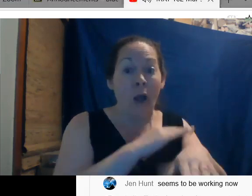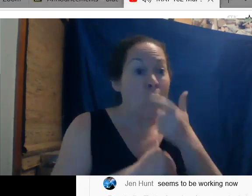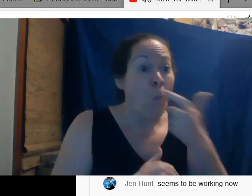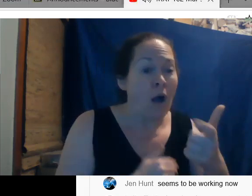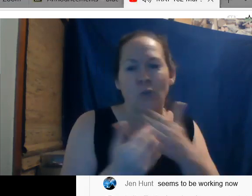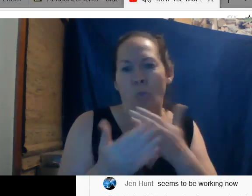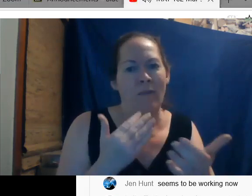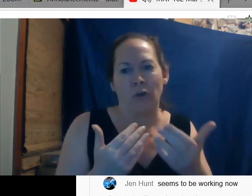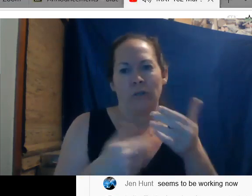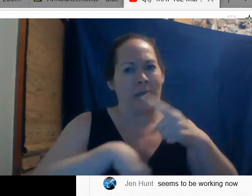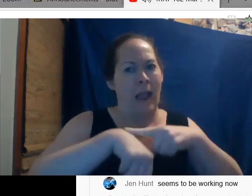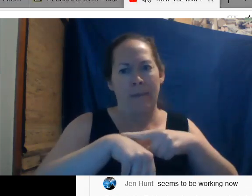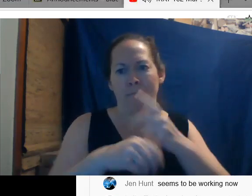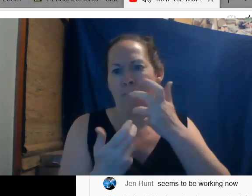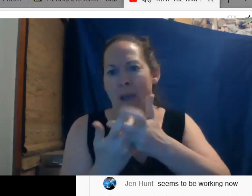make a given time.